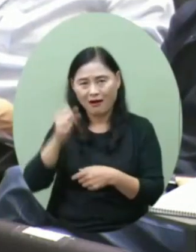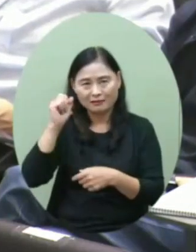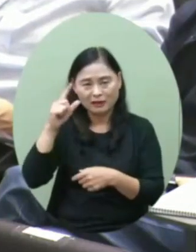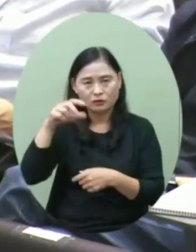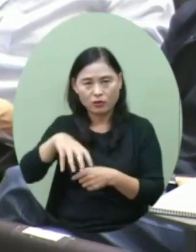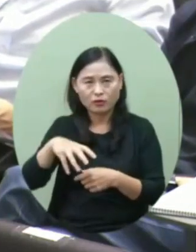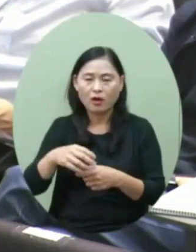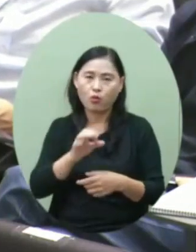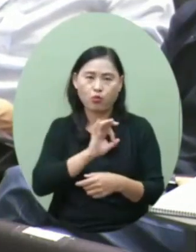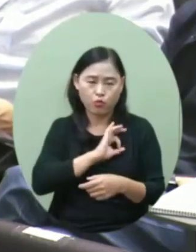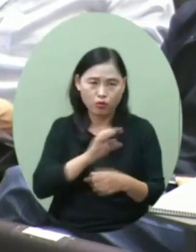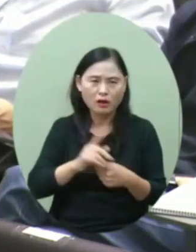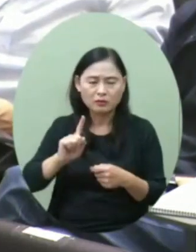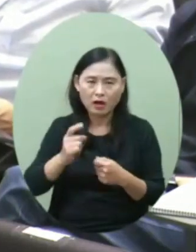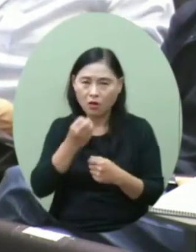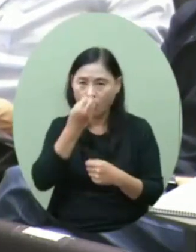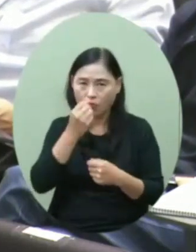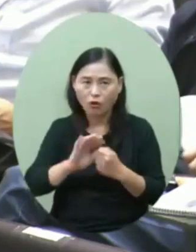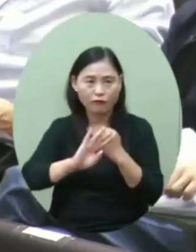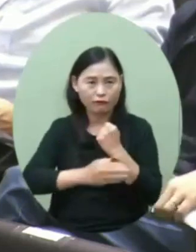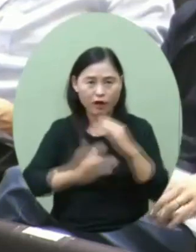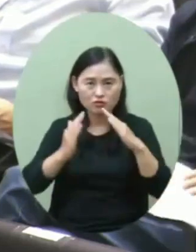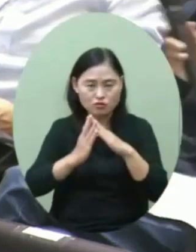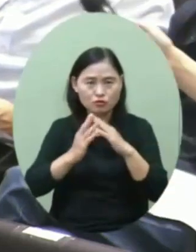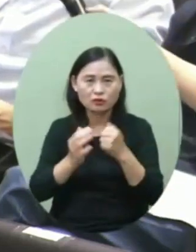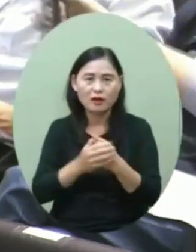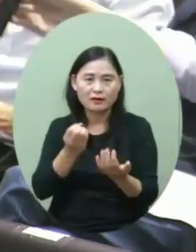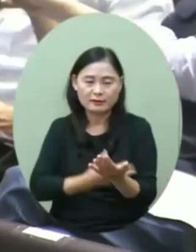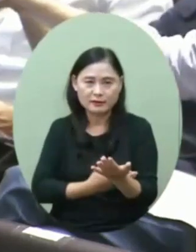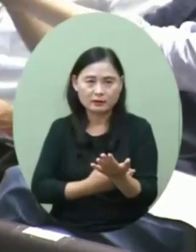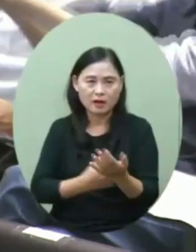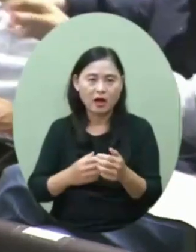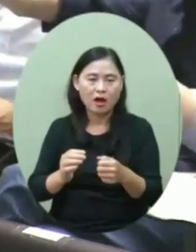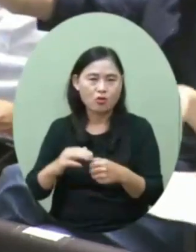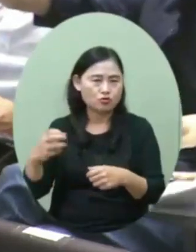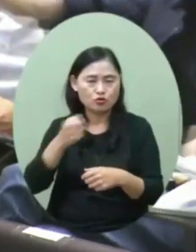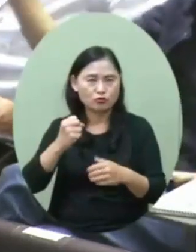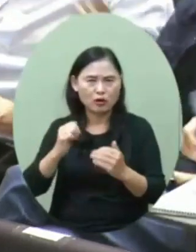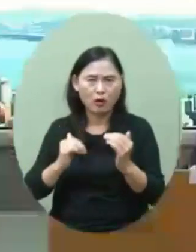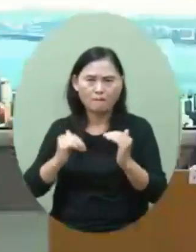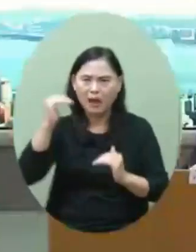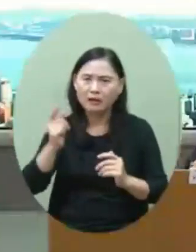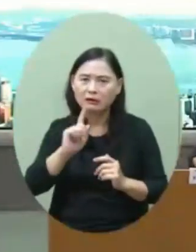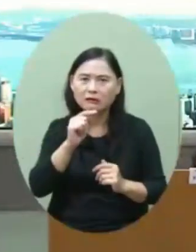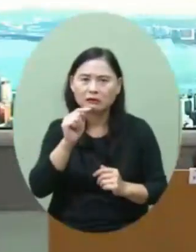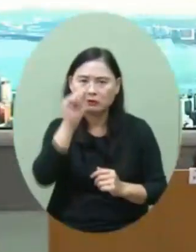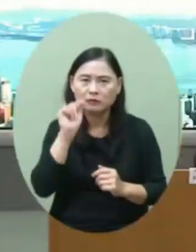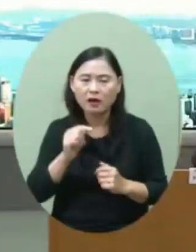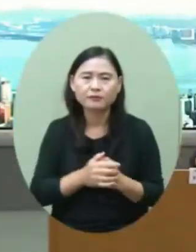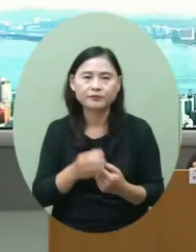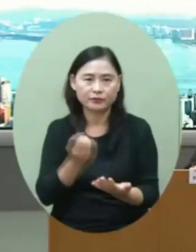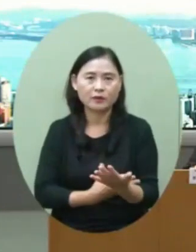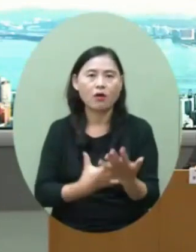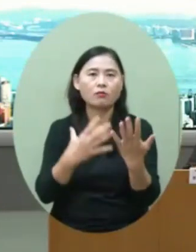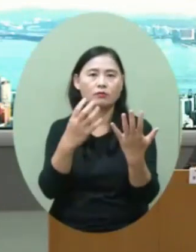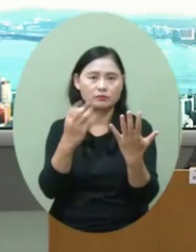there's no judicial review? Now the committee led by the CE is still a committee under the Hong Kong SAR government.